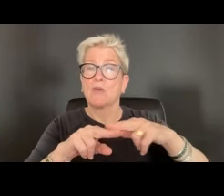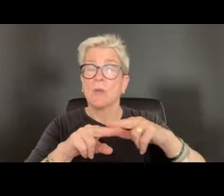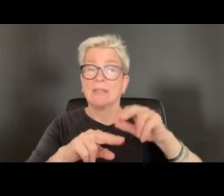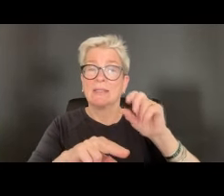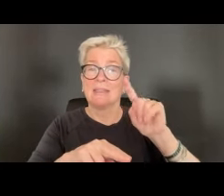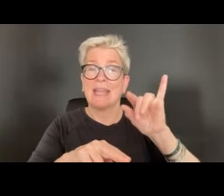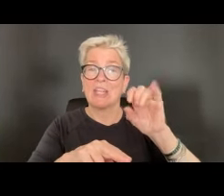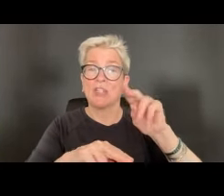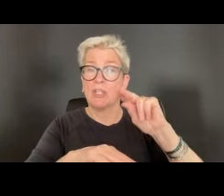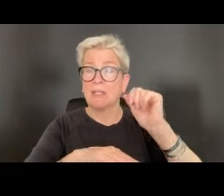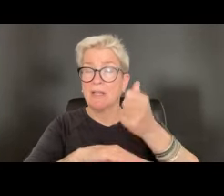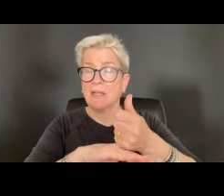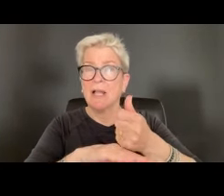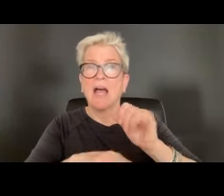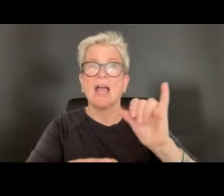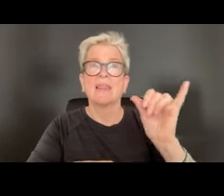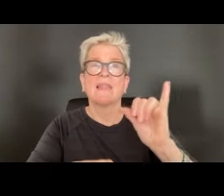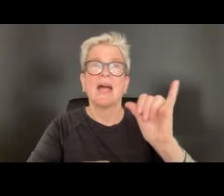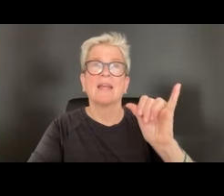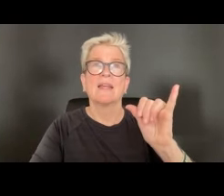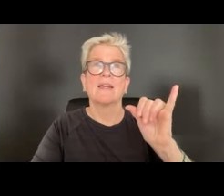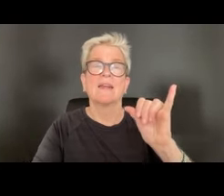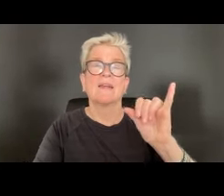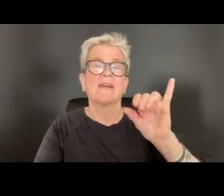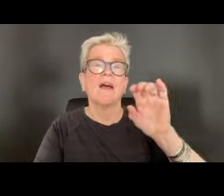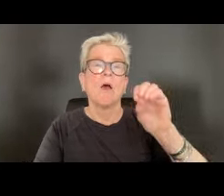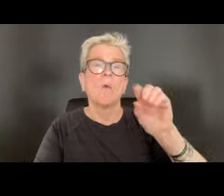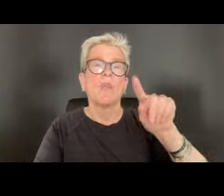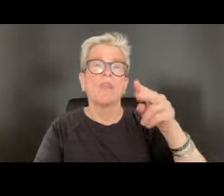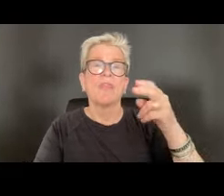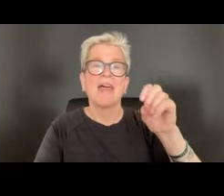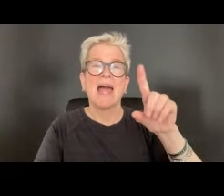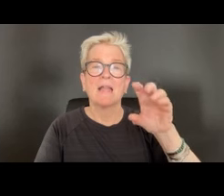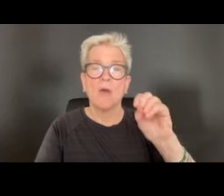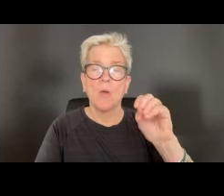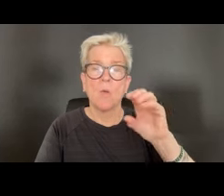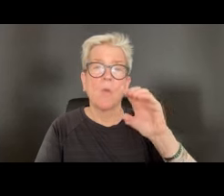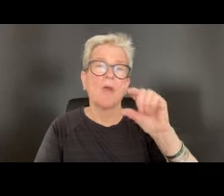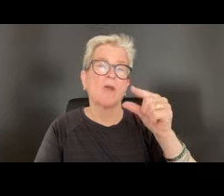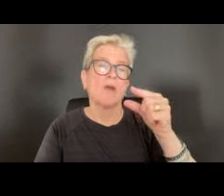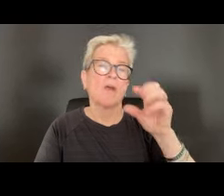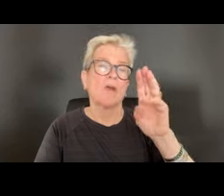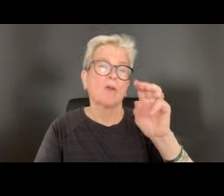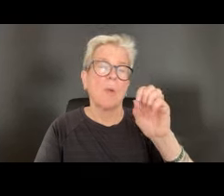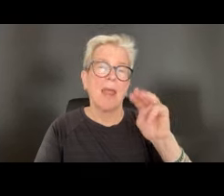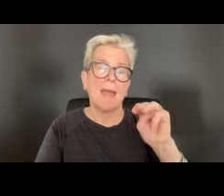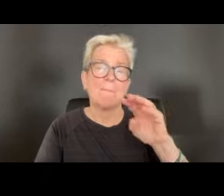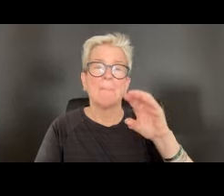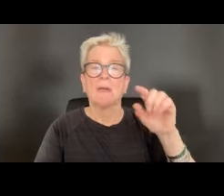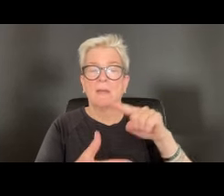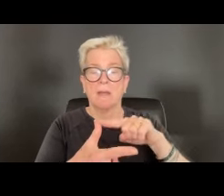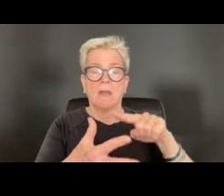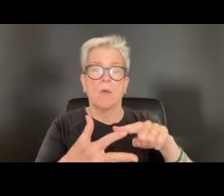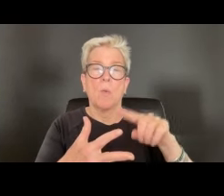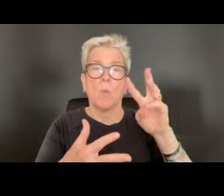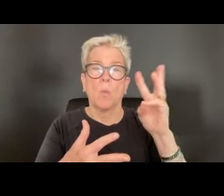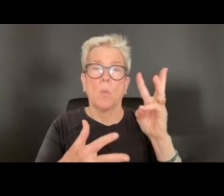in, such as Othello at Graham Street, West Seattle Junction at Avalon.